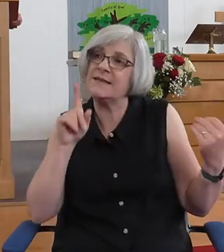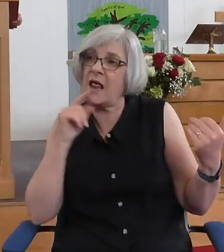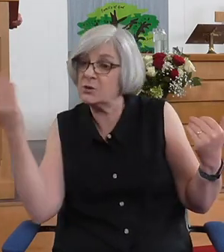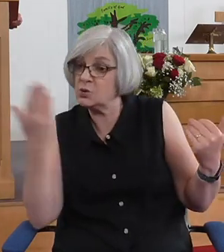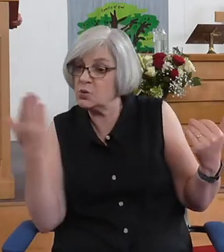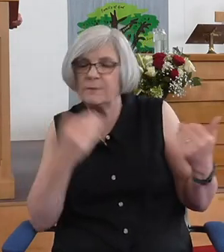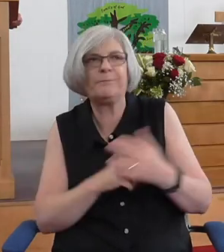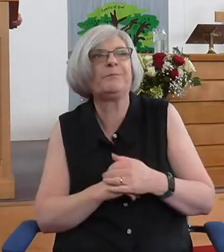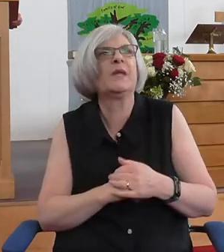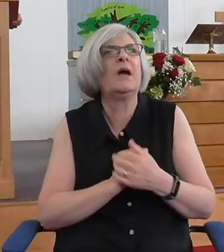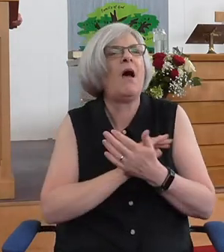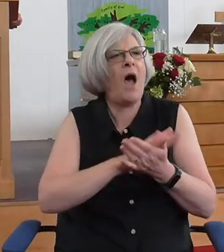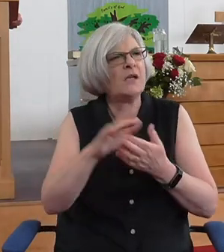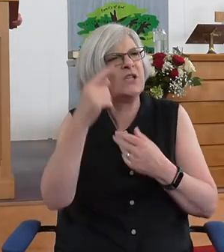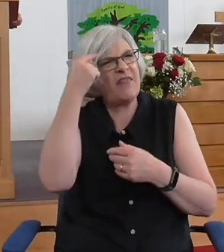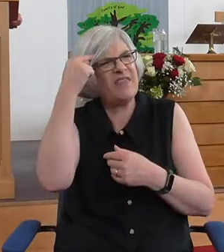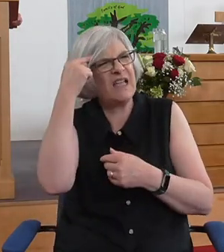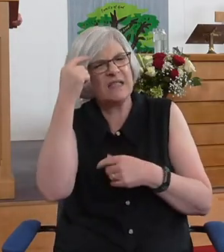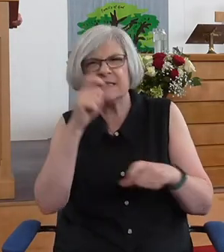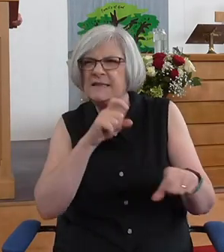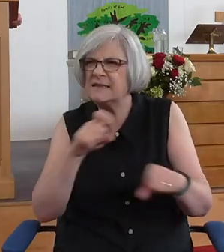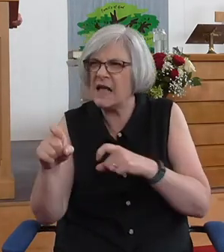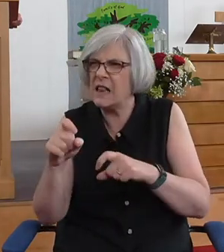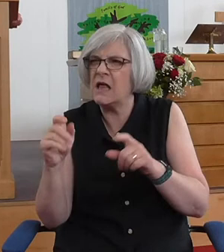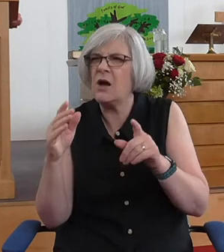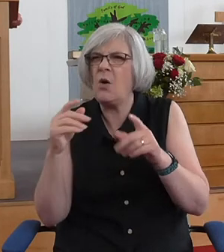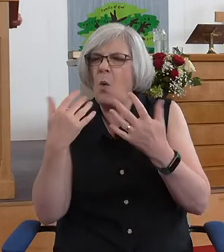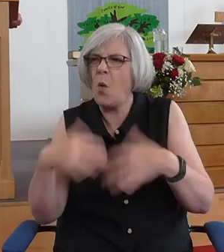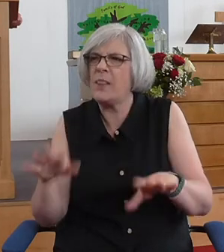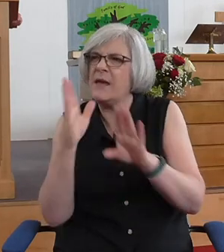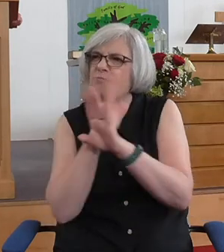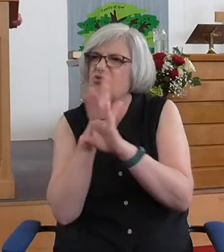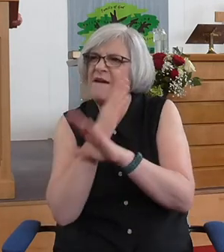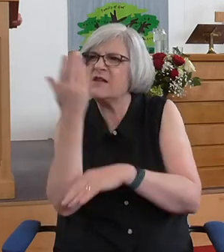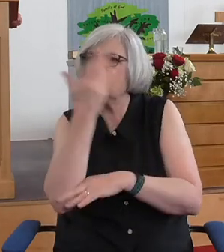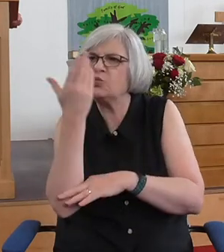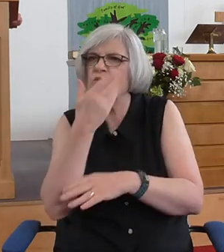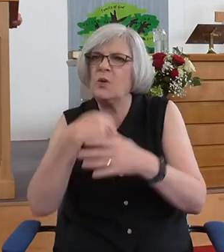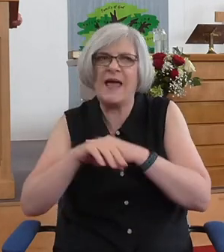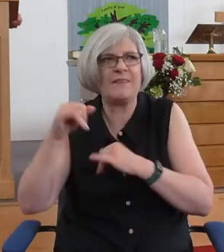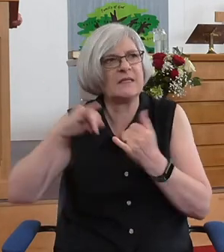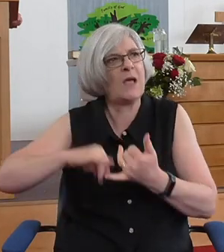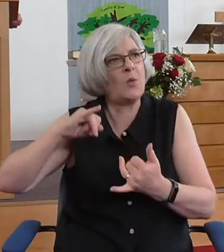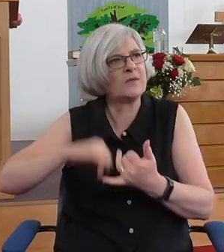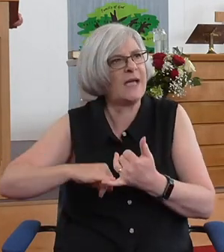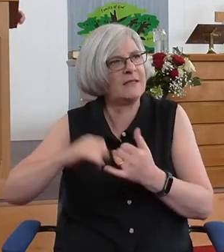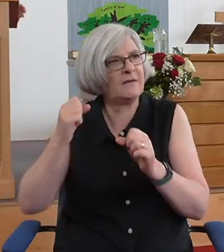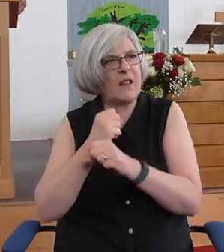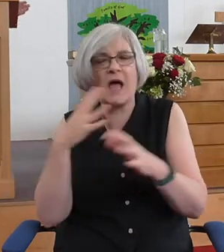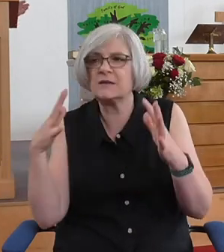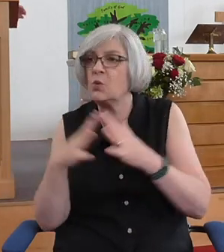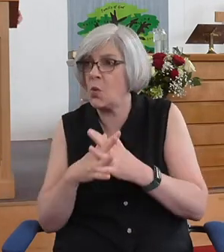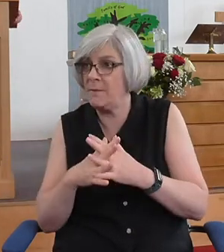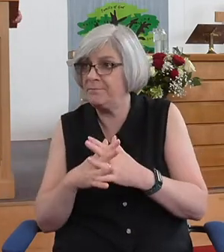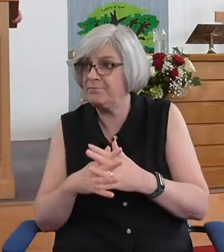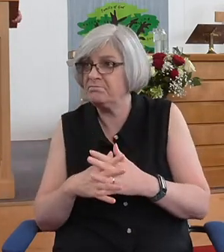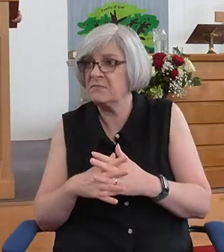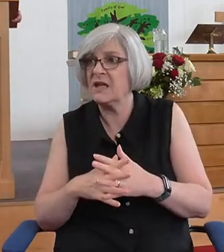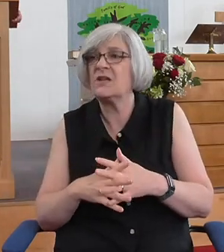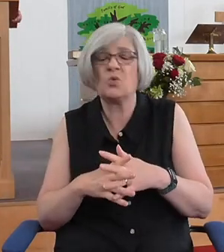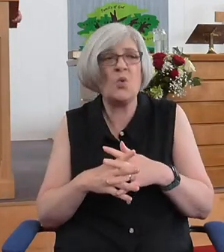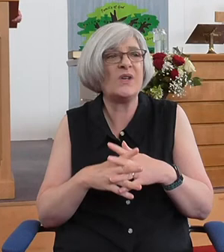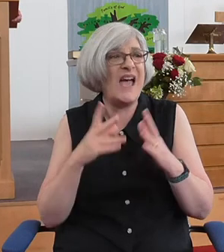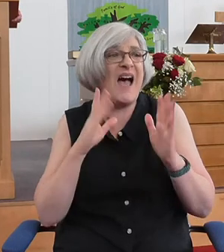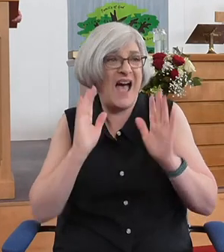Hutchie, as far as I know, is still the only private school in the south side of Glasgow. And you had to have enough money to send your children